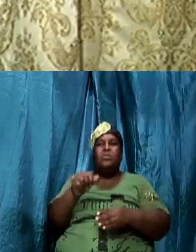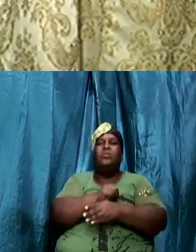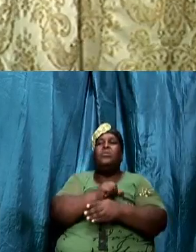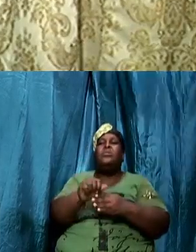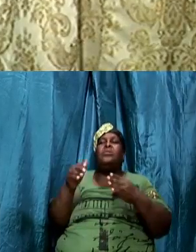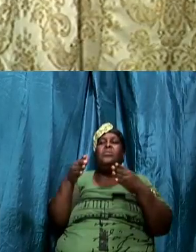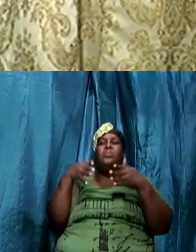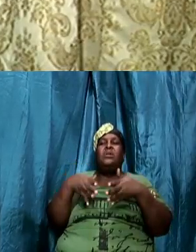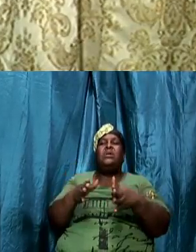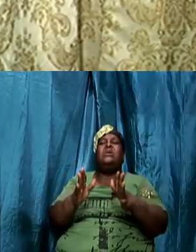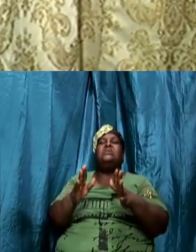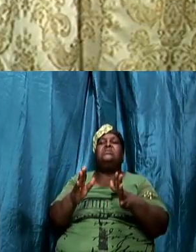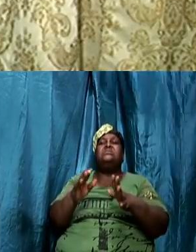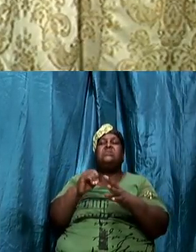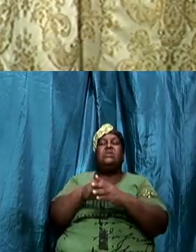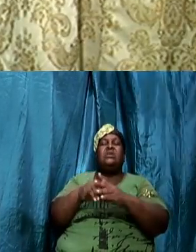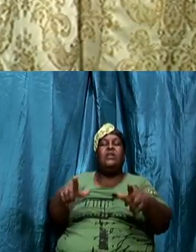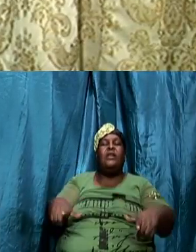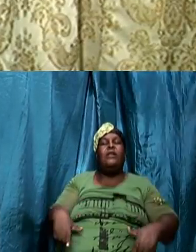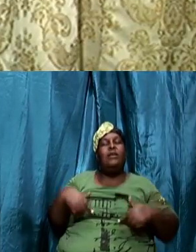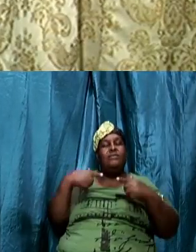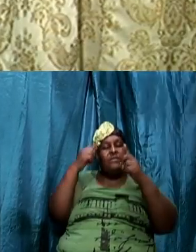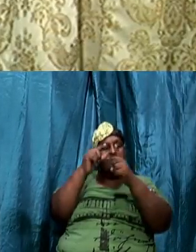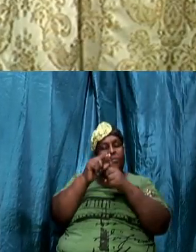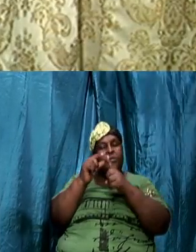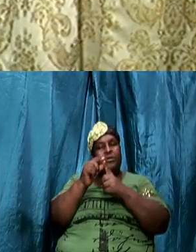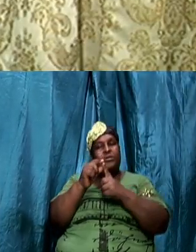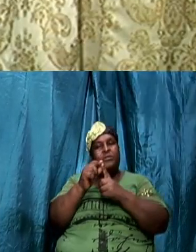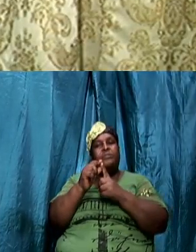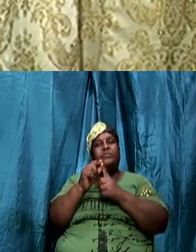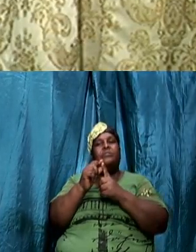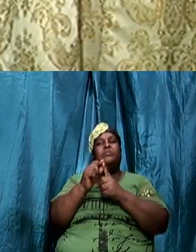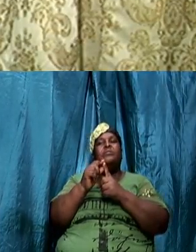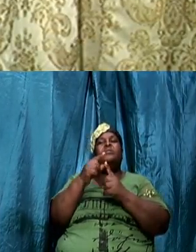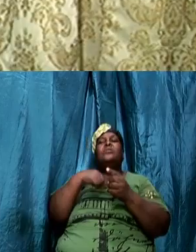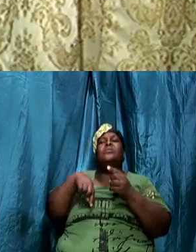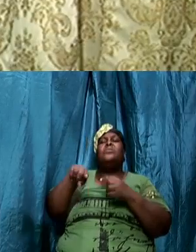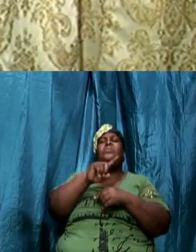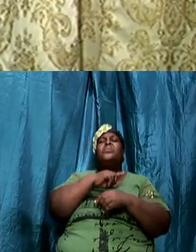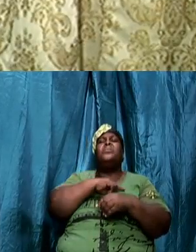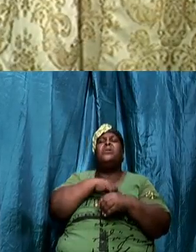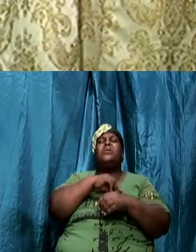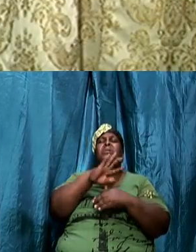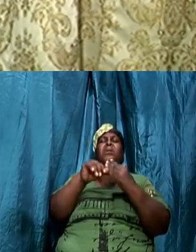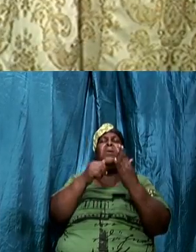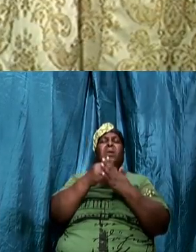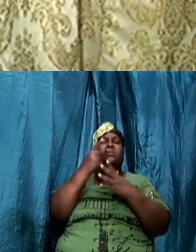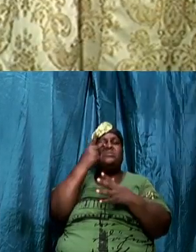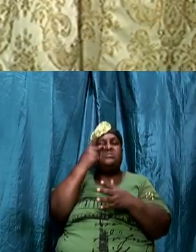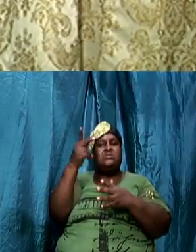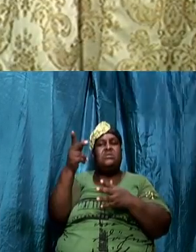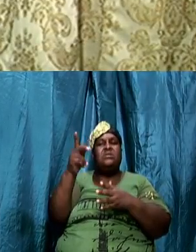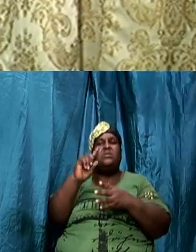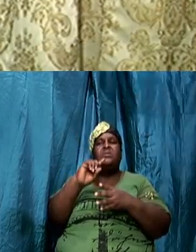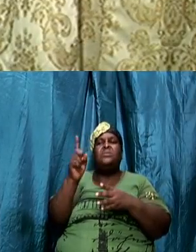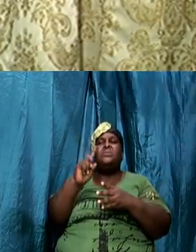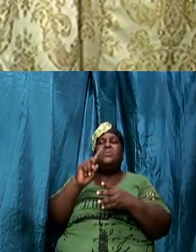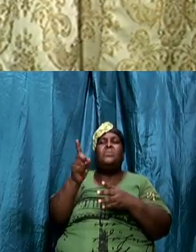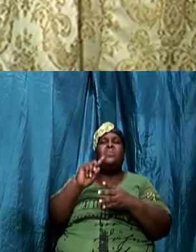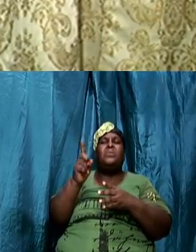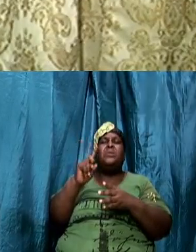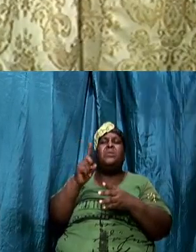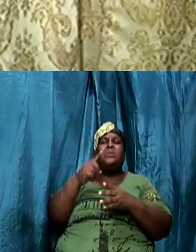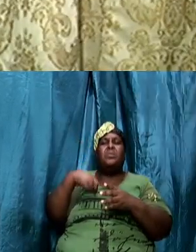ways in walking in the word, we all can see where we fit